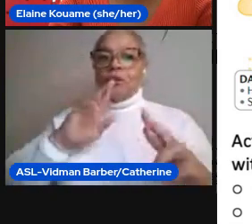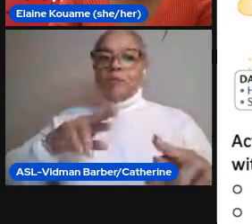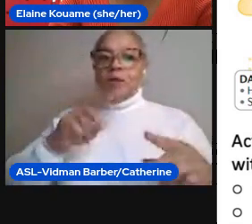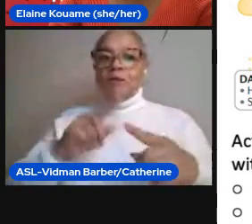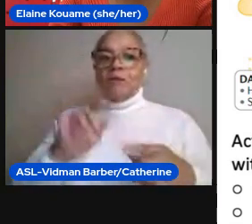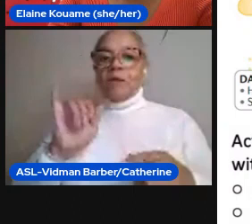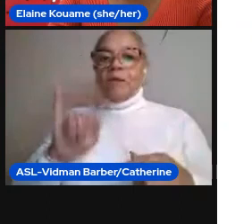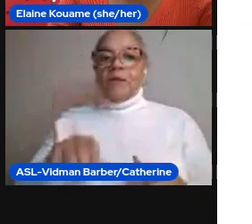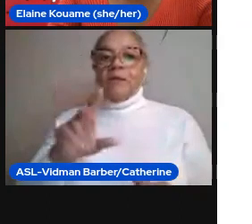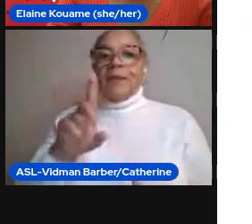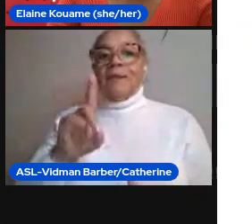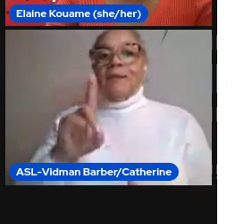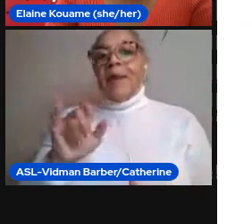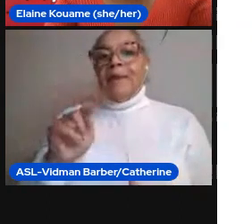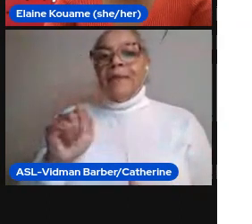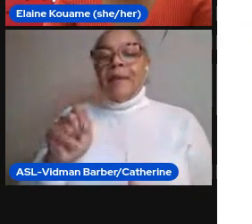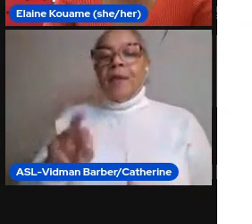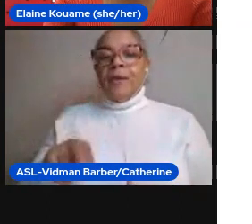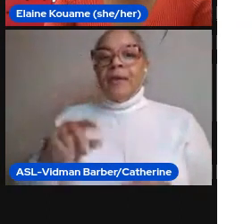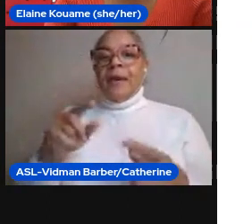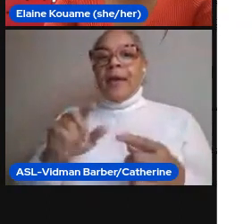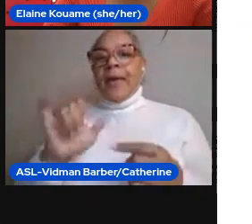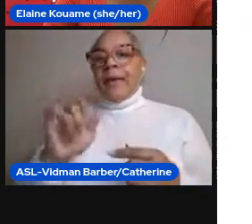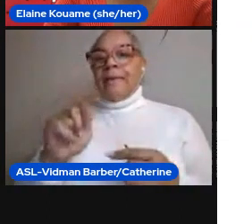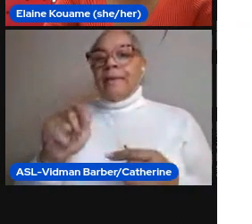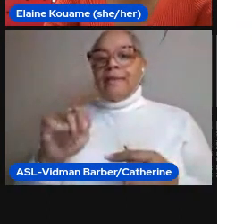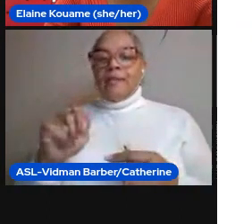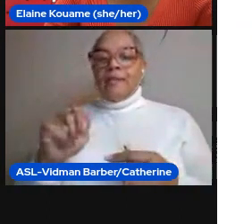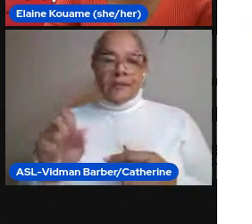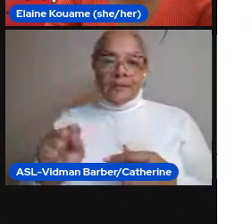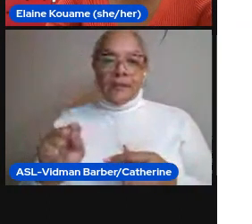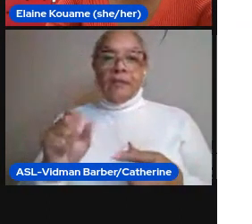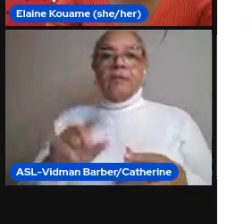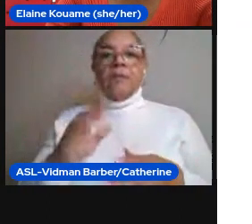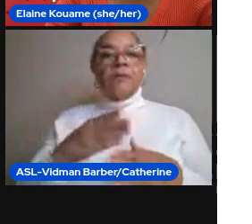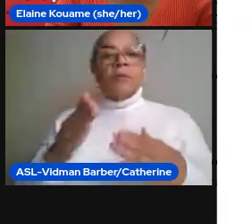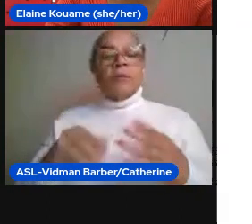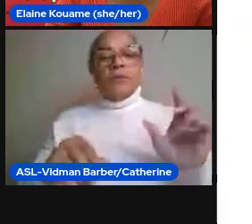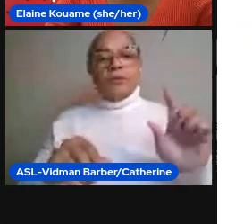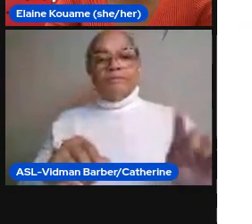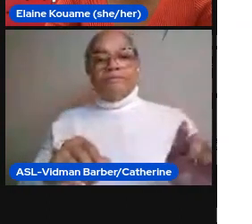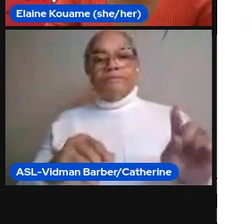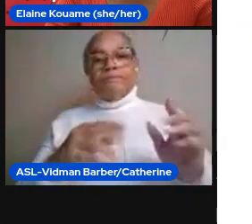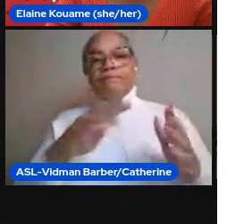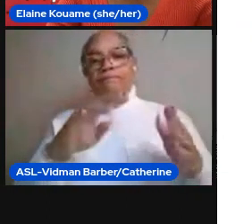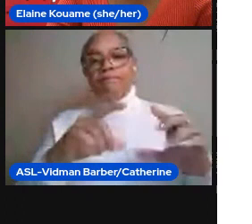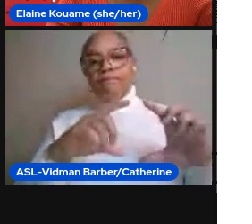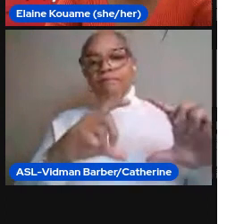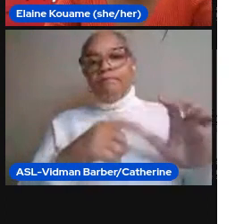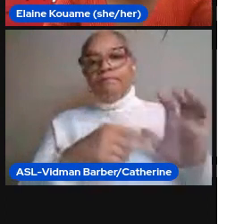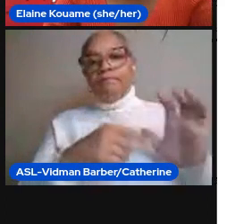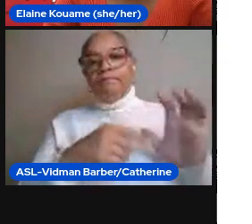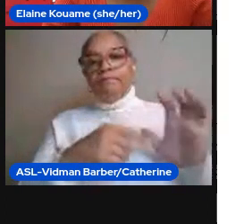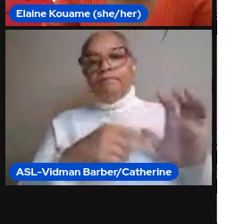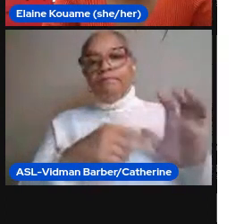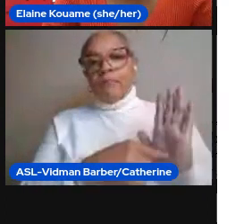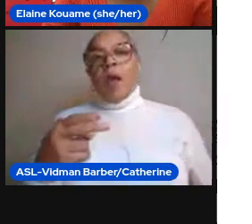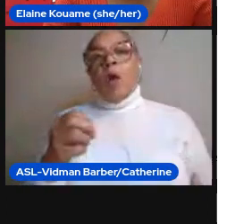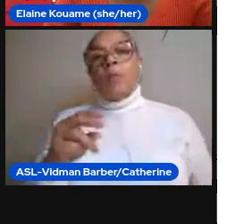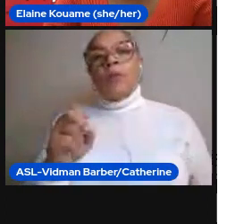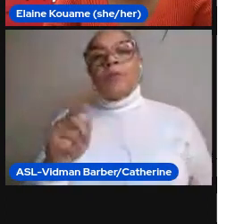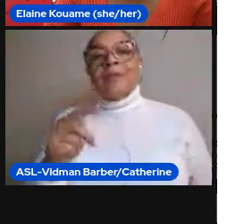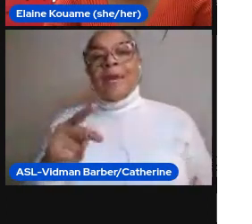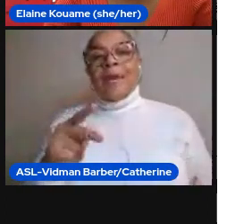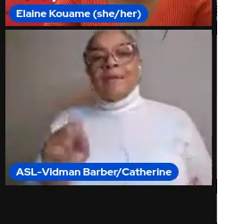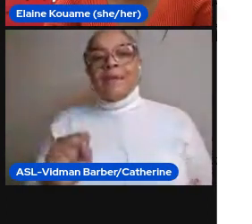antigen. So in conclusion, we have this model where at homeostasis, what you would expect in the context